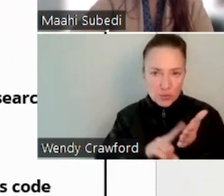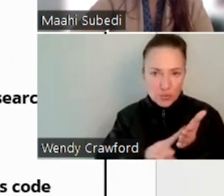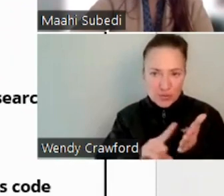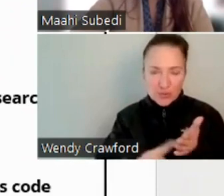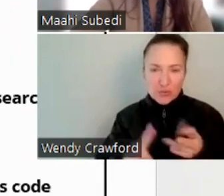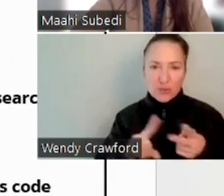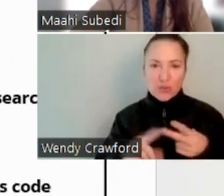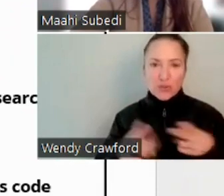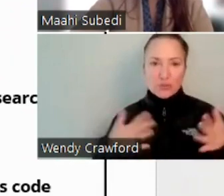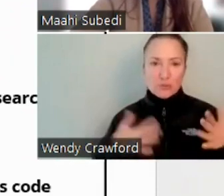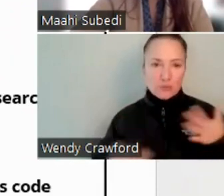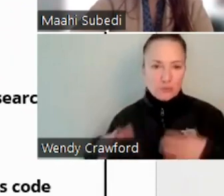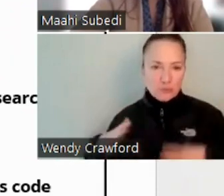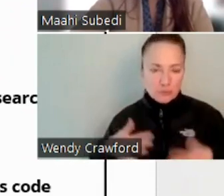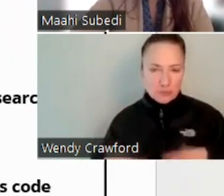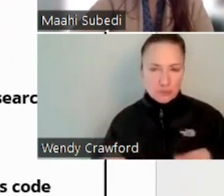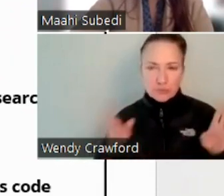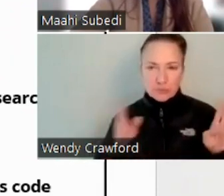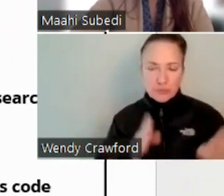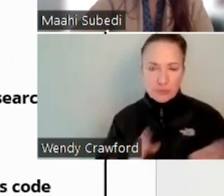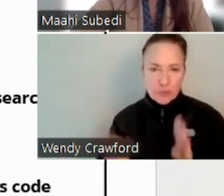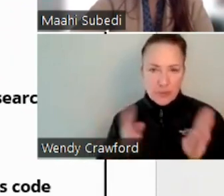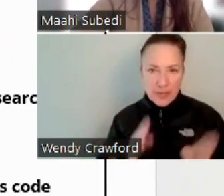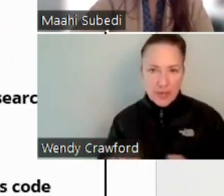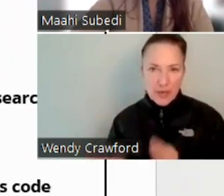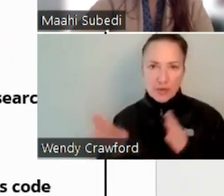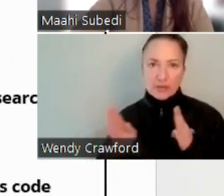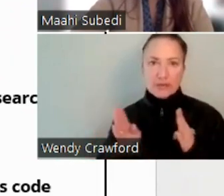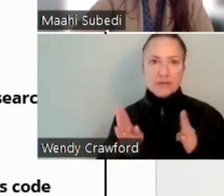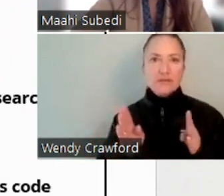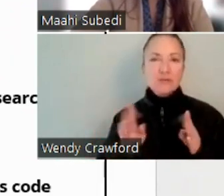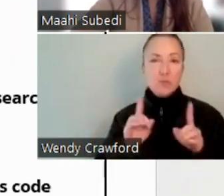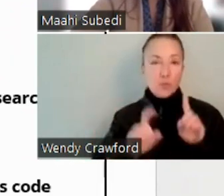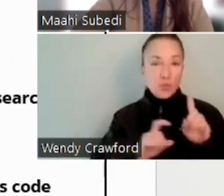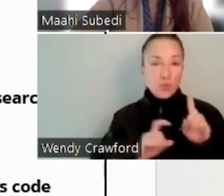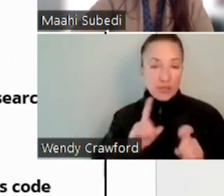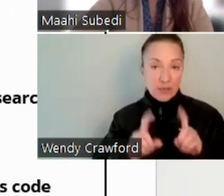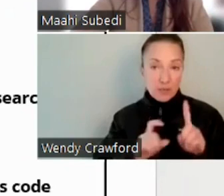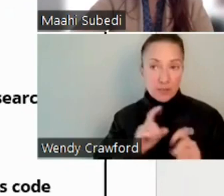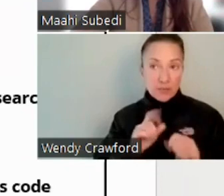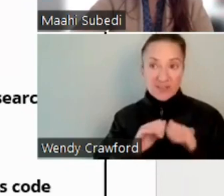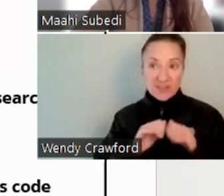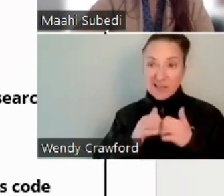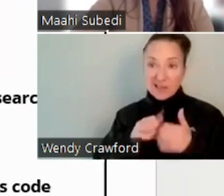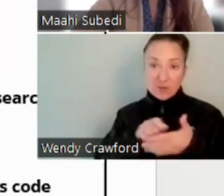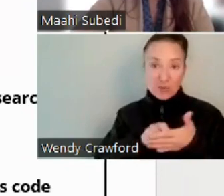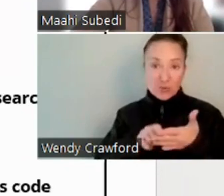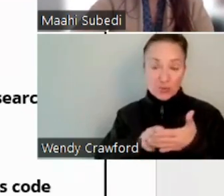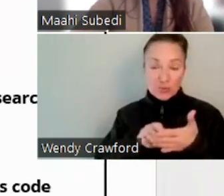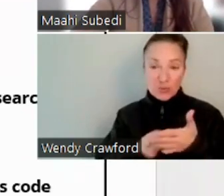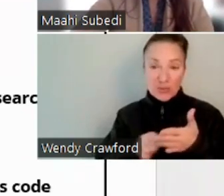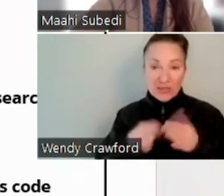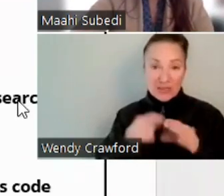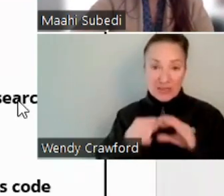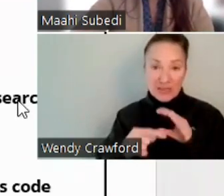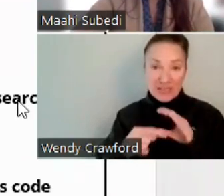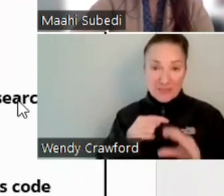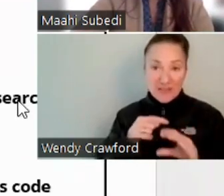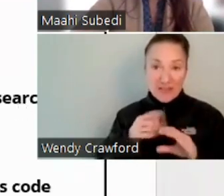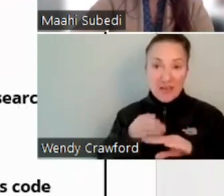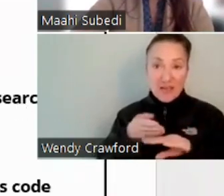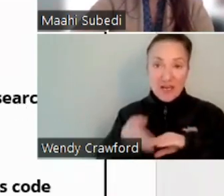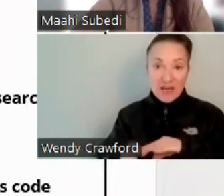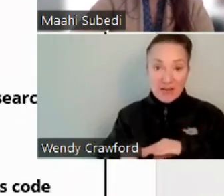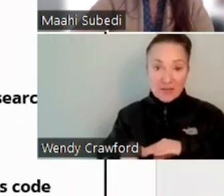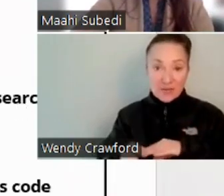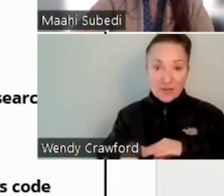code, preparing questions, telling your success stories with numbers, how to write an email after the career fair to the employer,